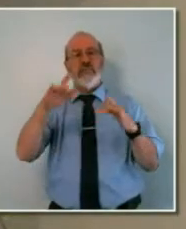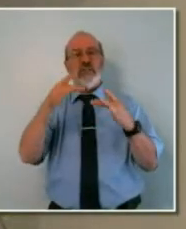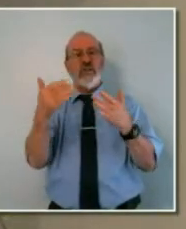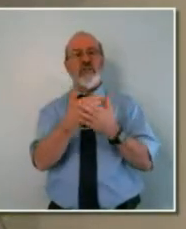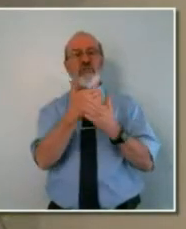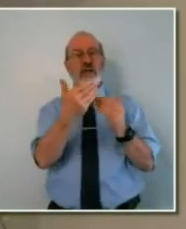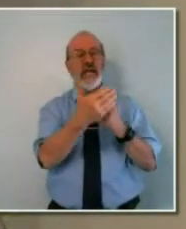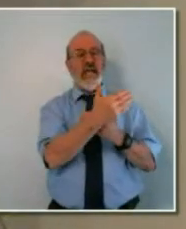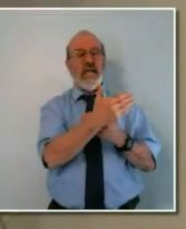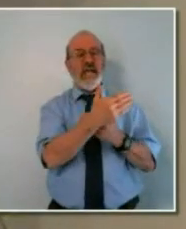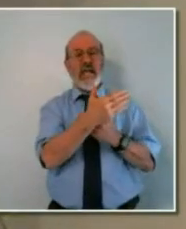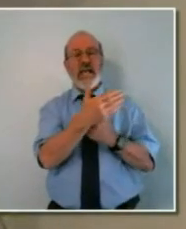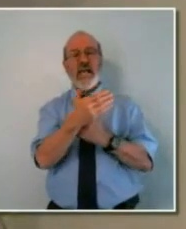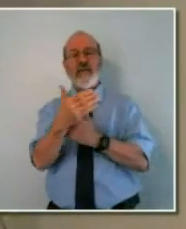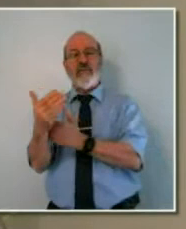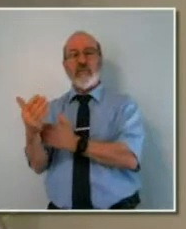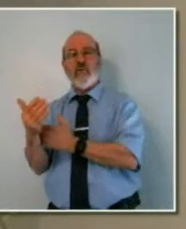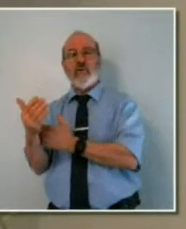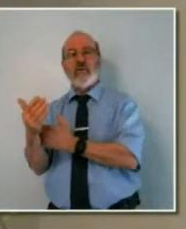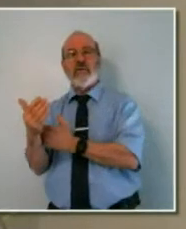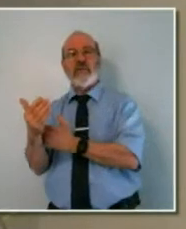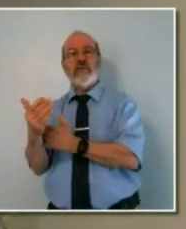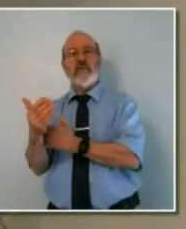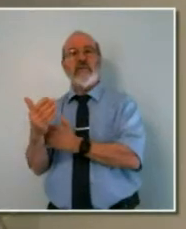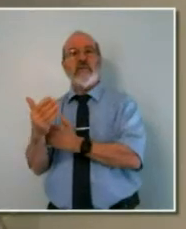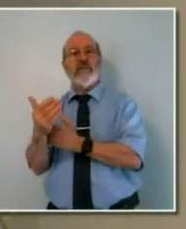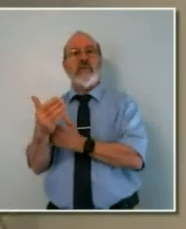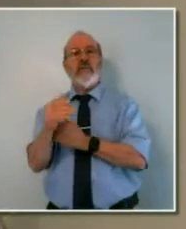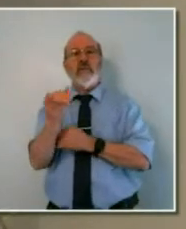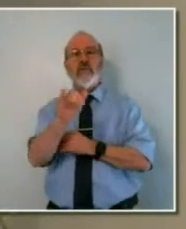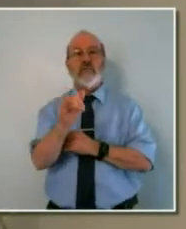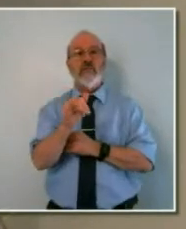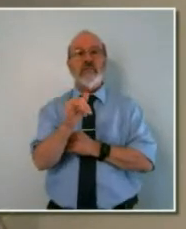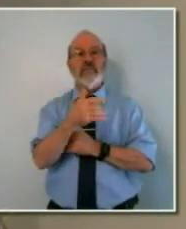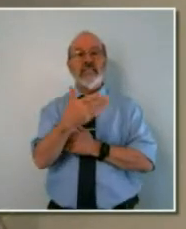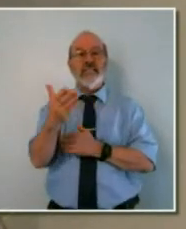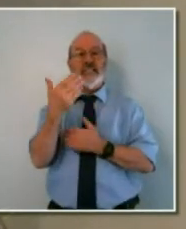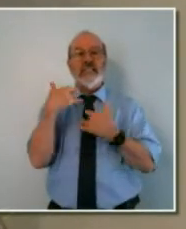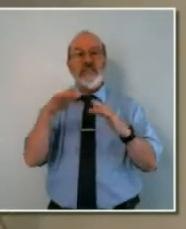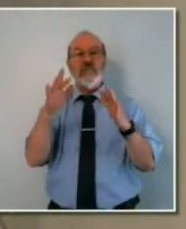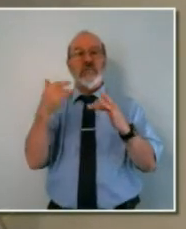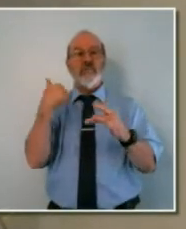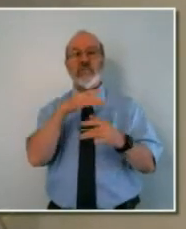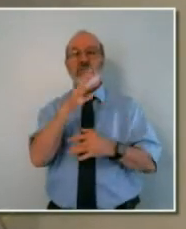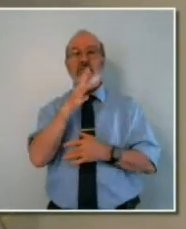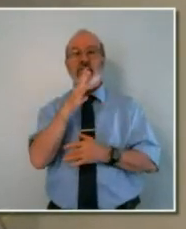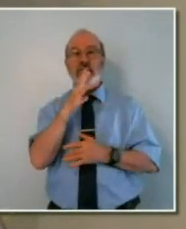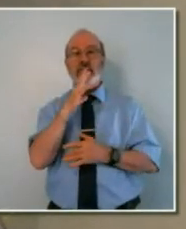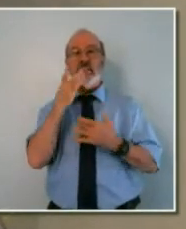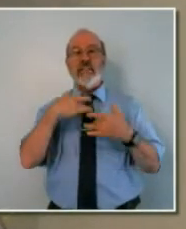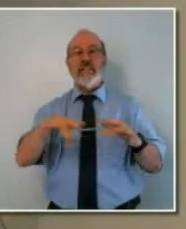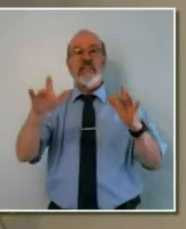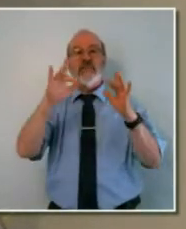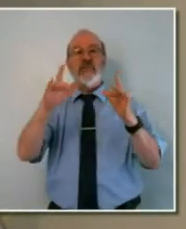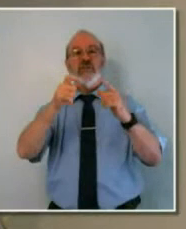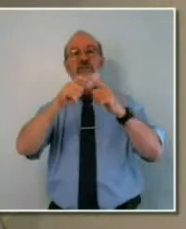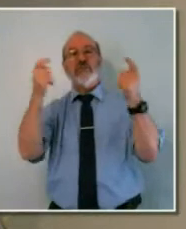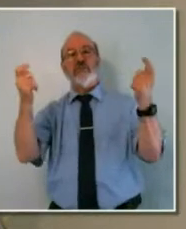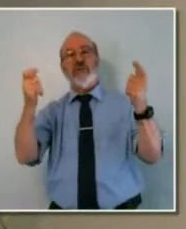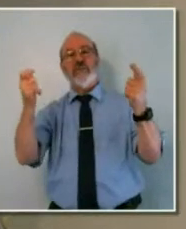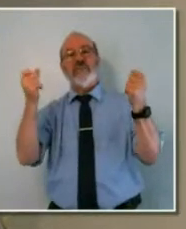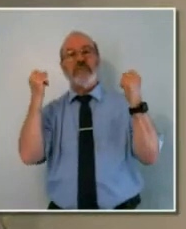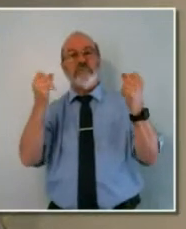every morning. And by the way, it was these mercies of which we speak the mercies that are great and manifold